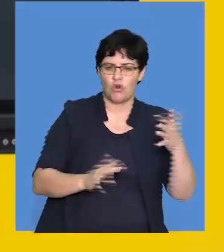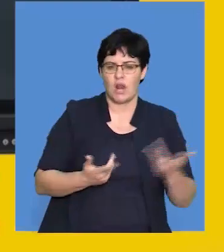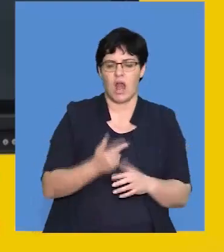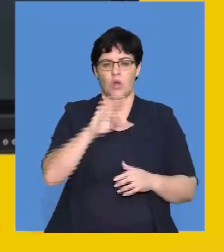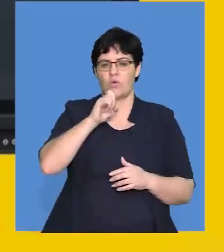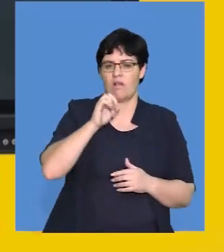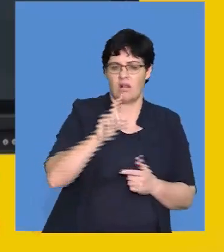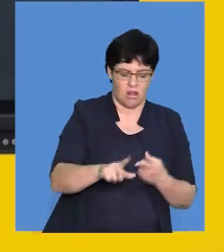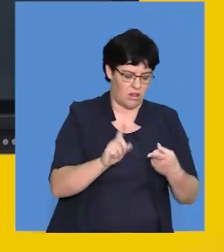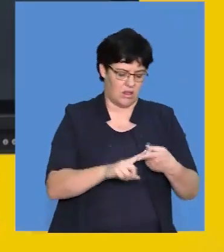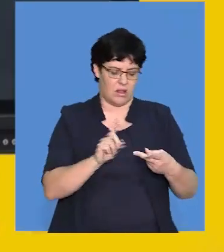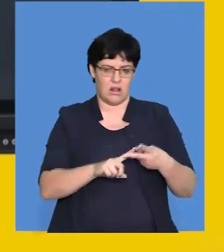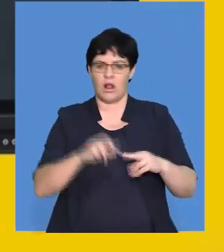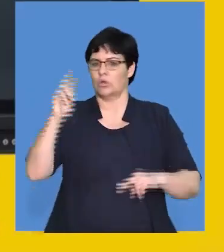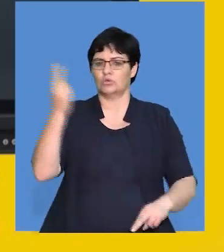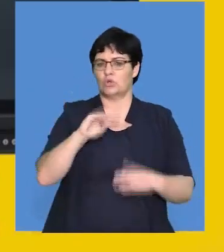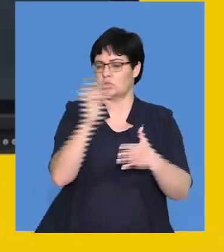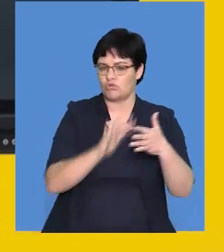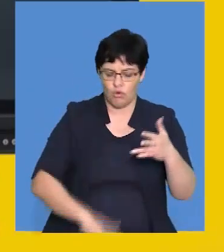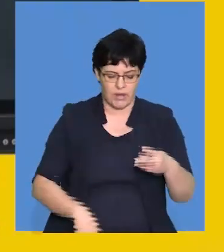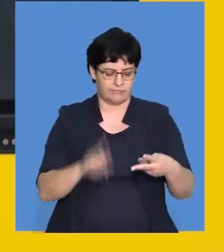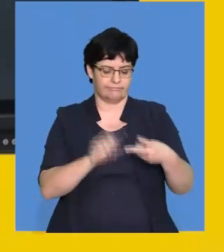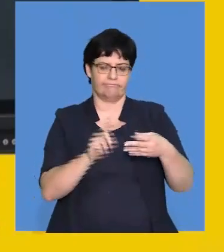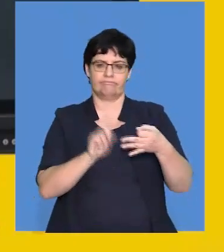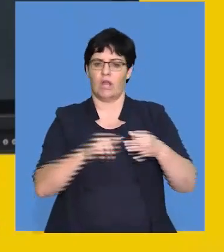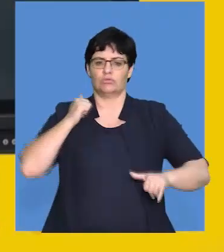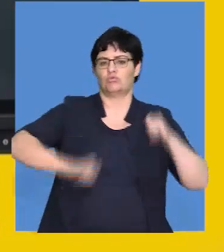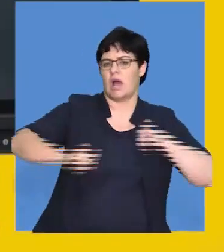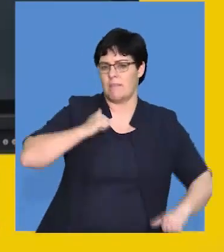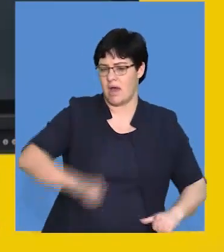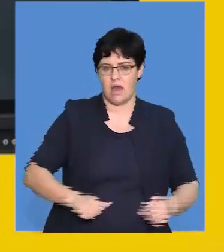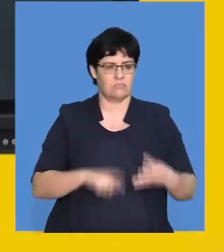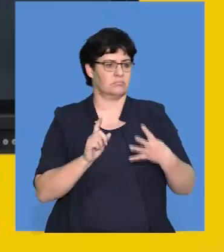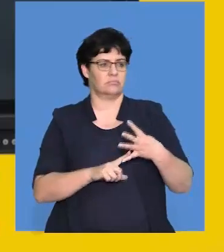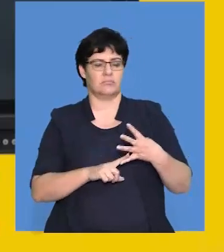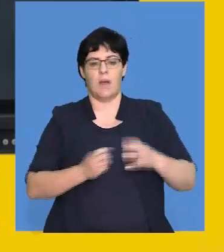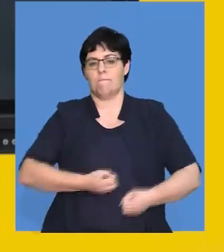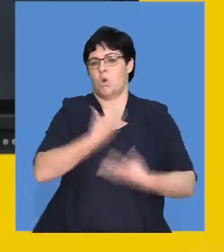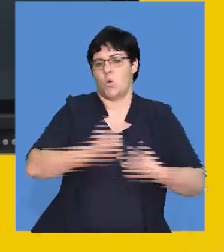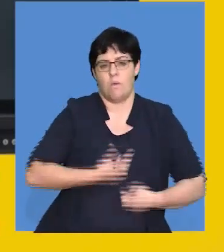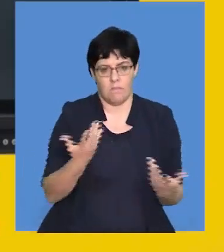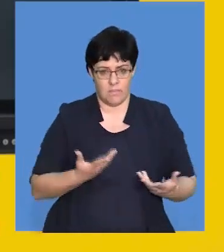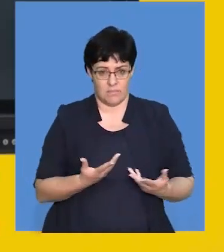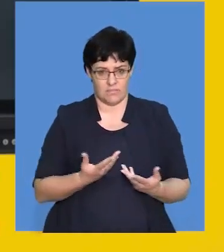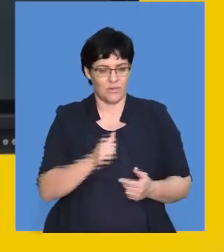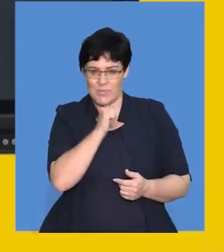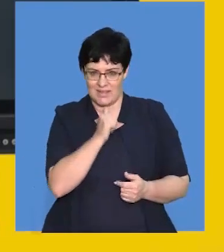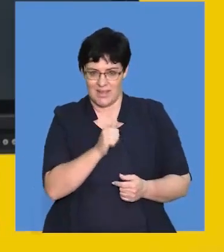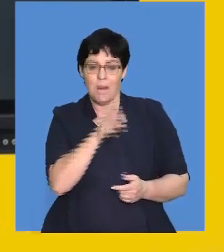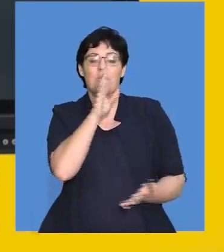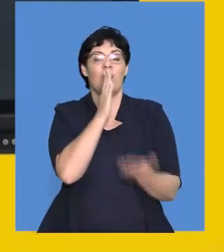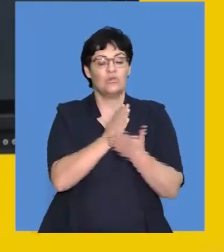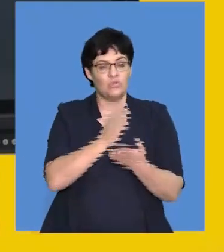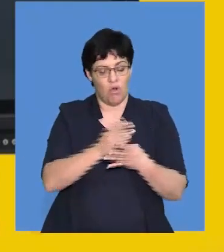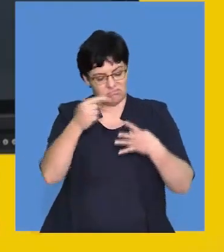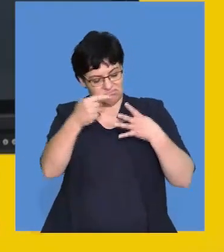be it a novel, be it a short story, be it a drama, be it your poems. Please make sure